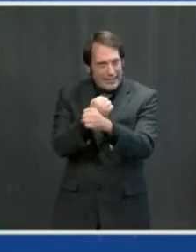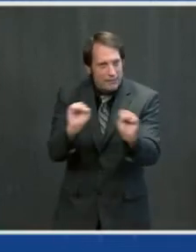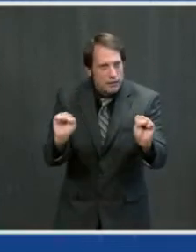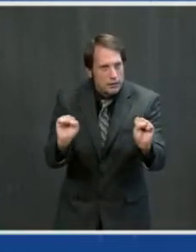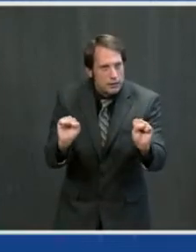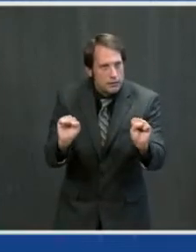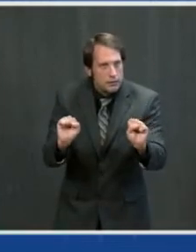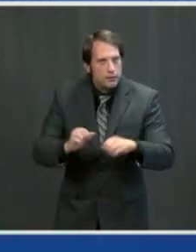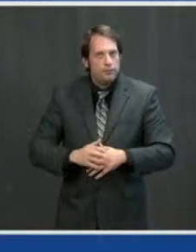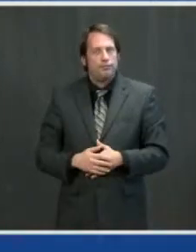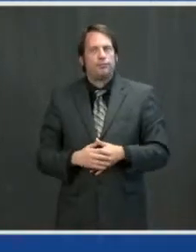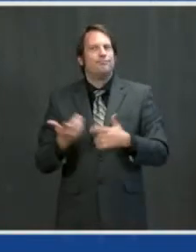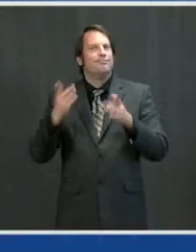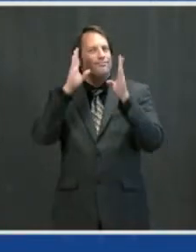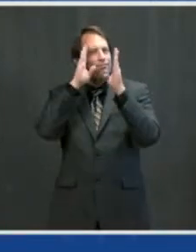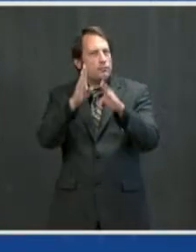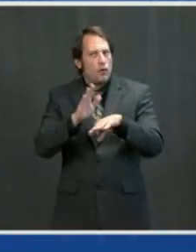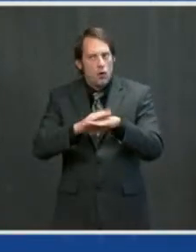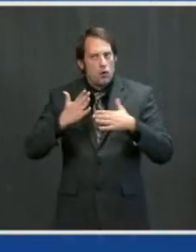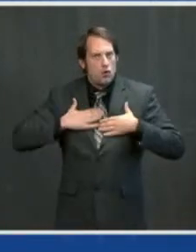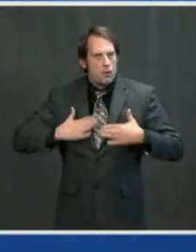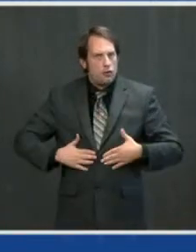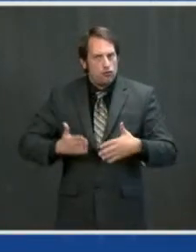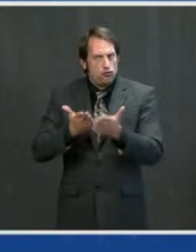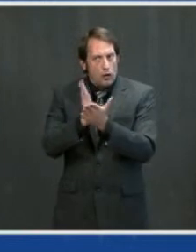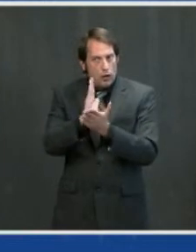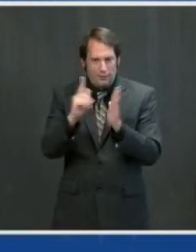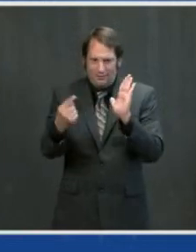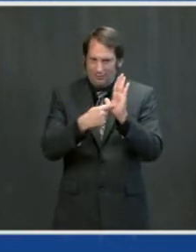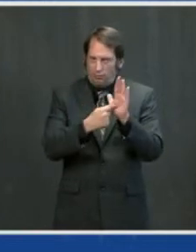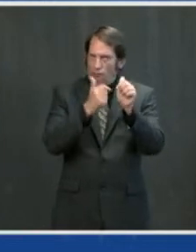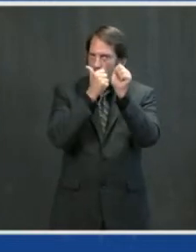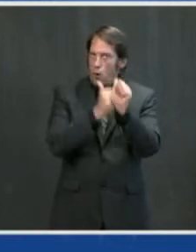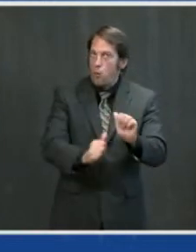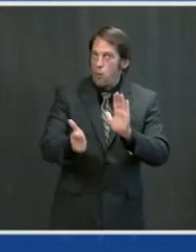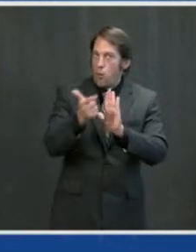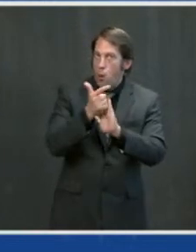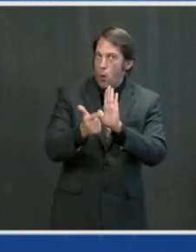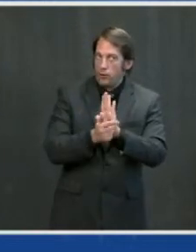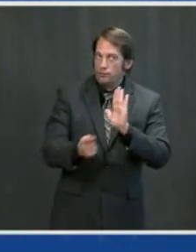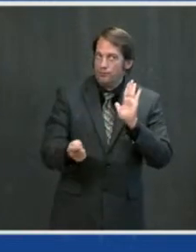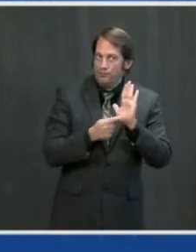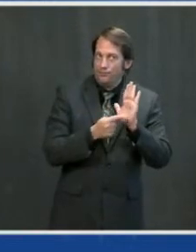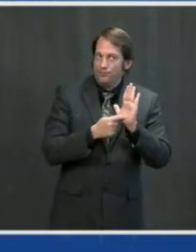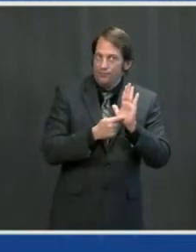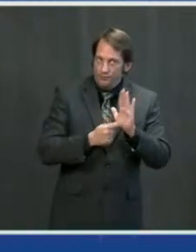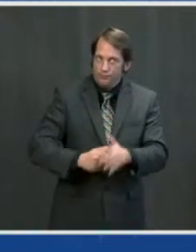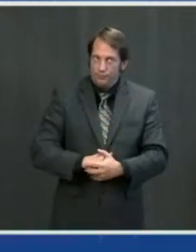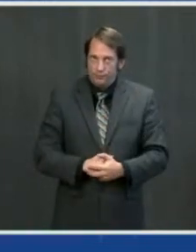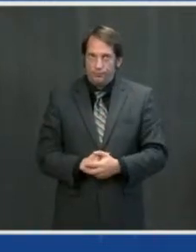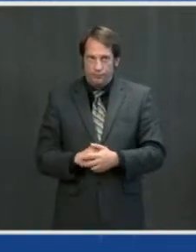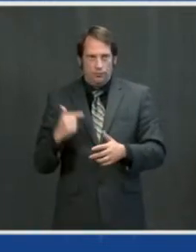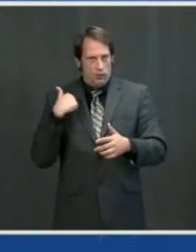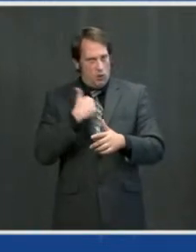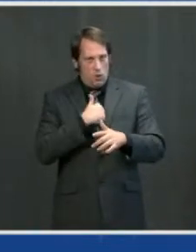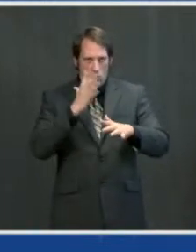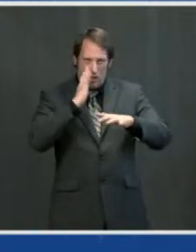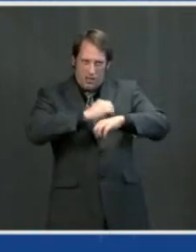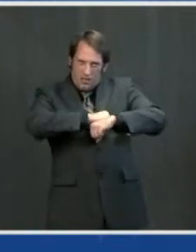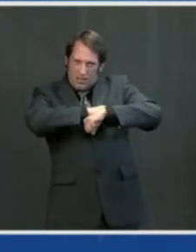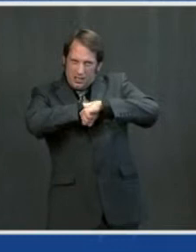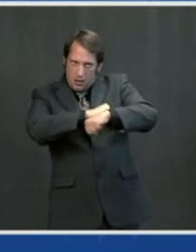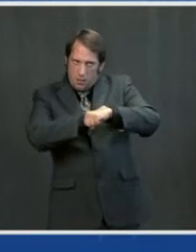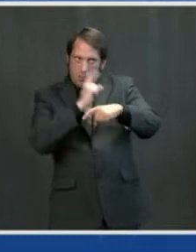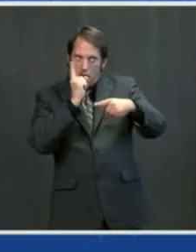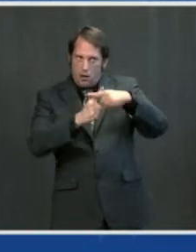law. As we firmly defend and uphold these universal values that Japan and the